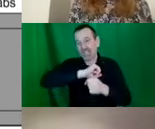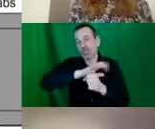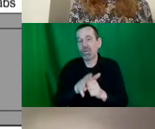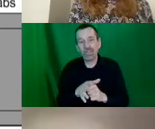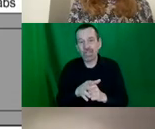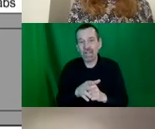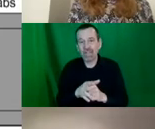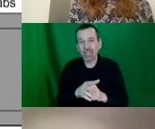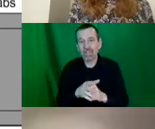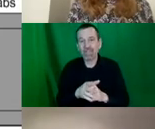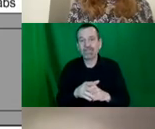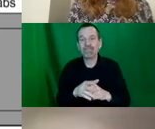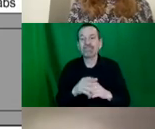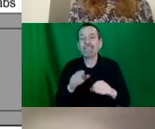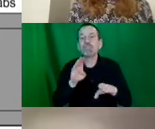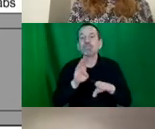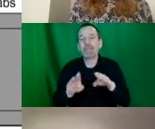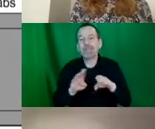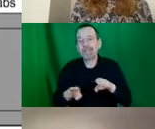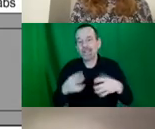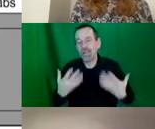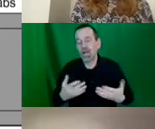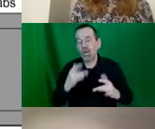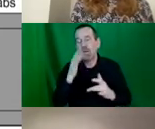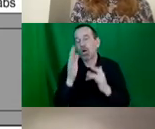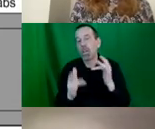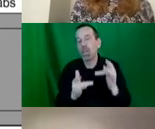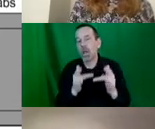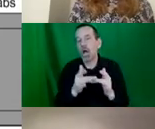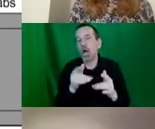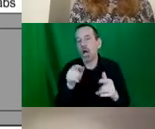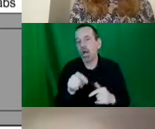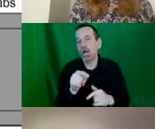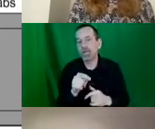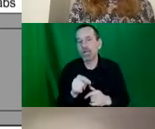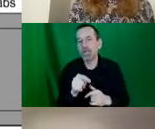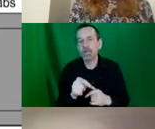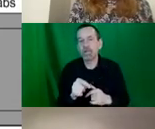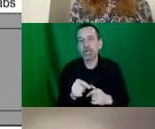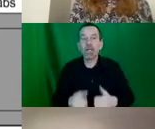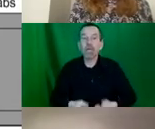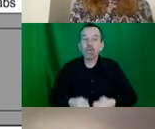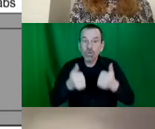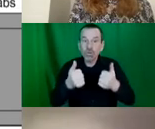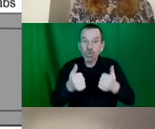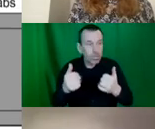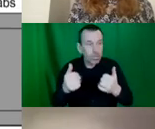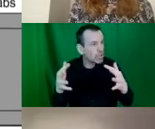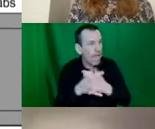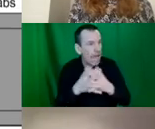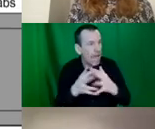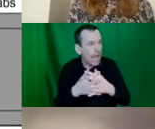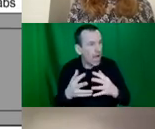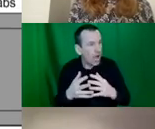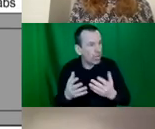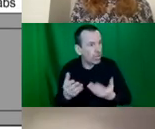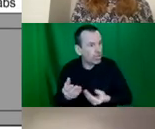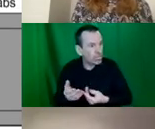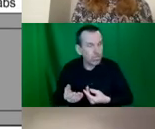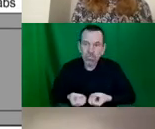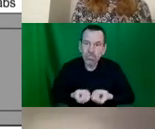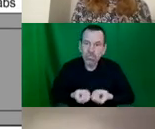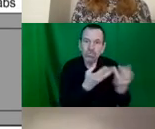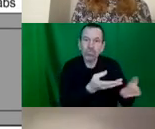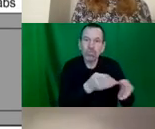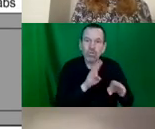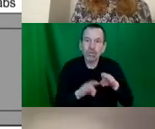the current training moved online. It was a good opportunity to come up with some creative solutions on how to deliver these virtually. This project was